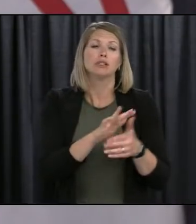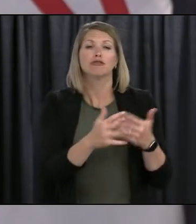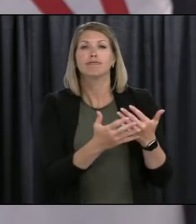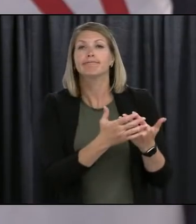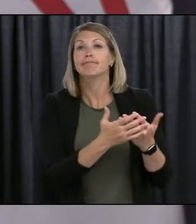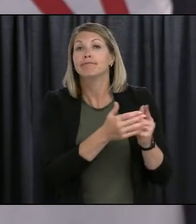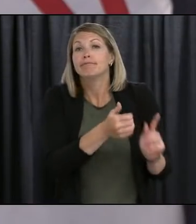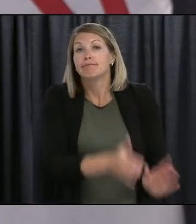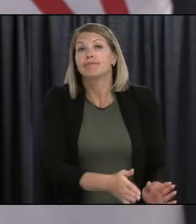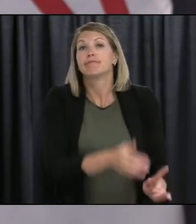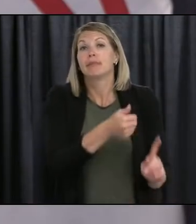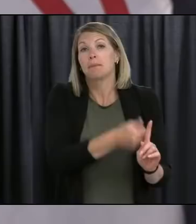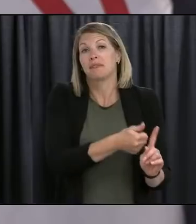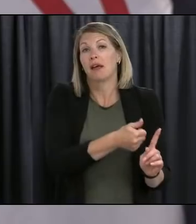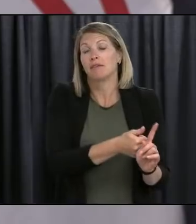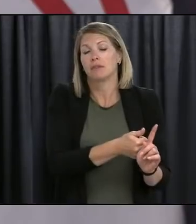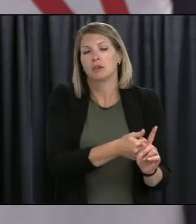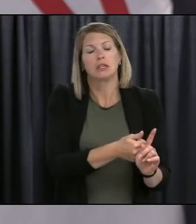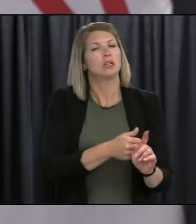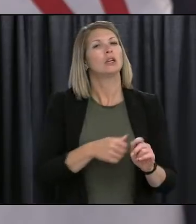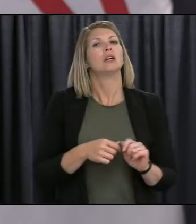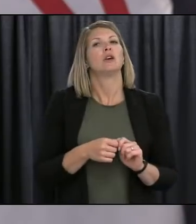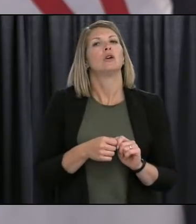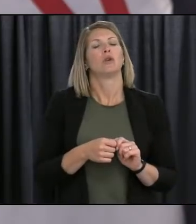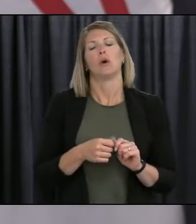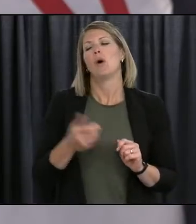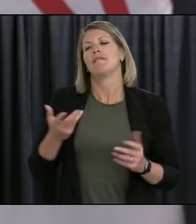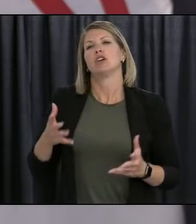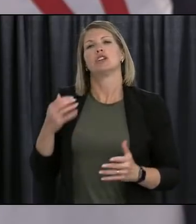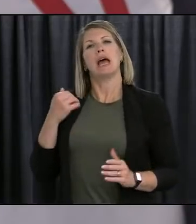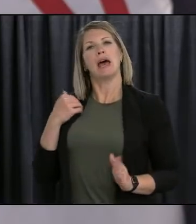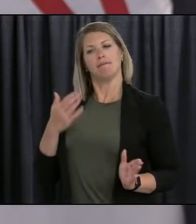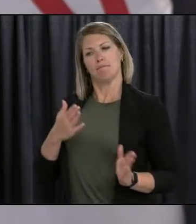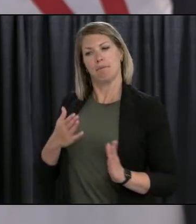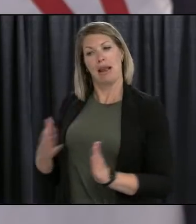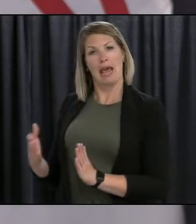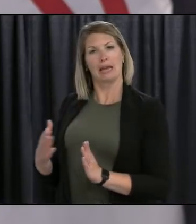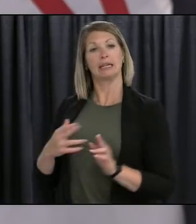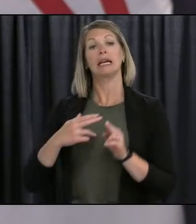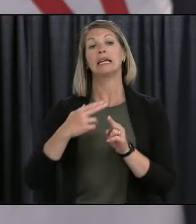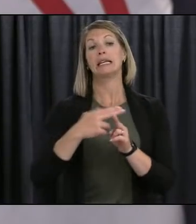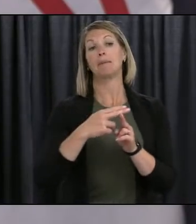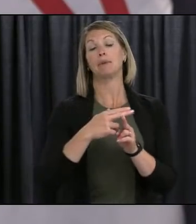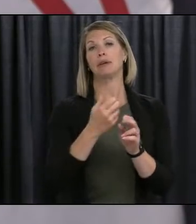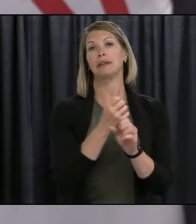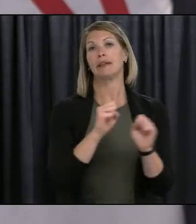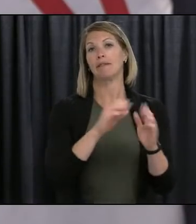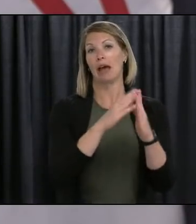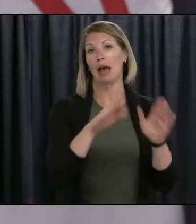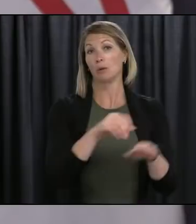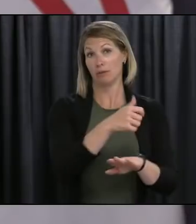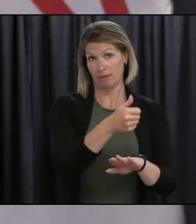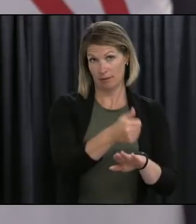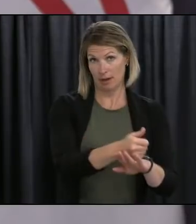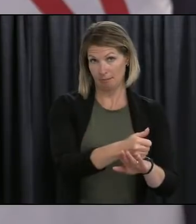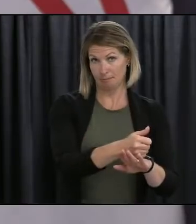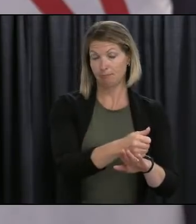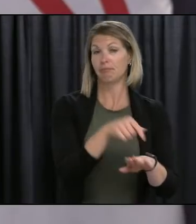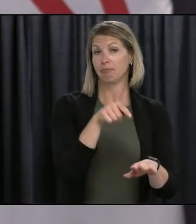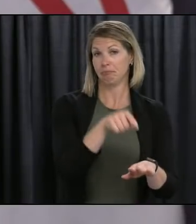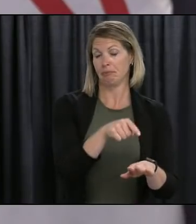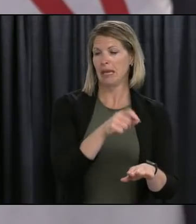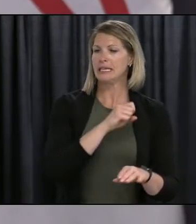precarious housing. So the plan will work, and it will be an area for the Gathering Place will be converted into provide